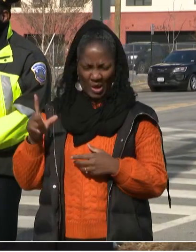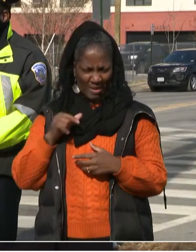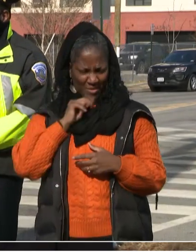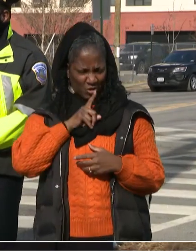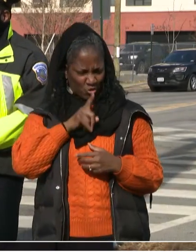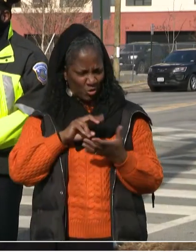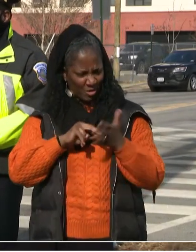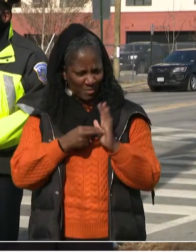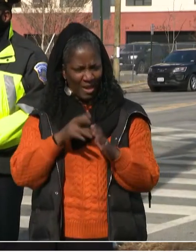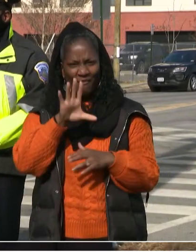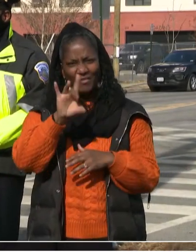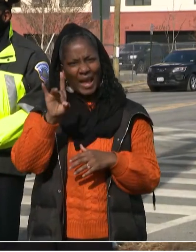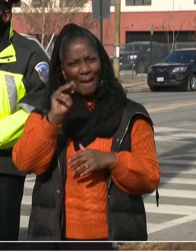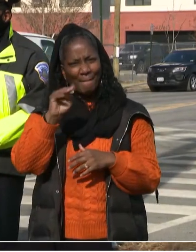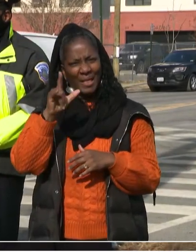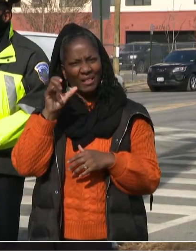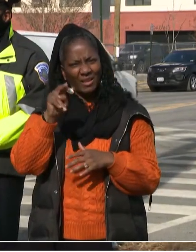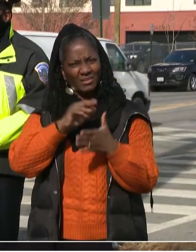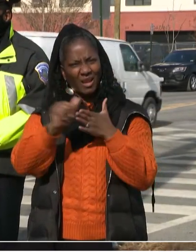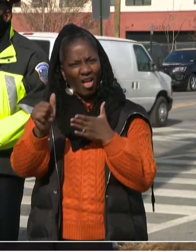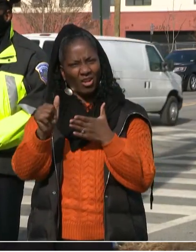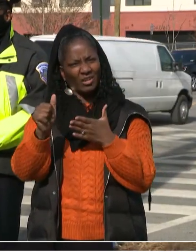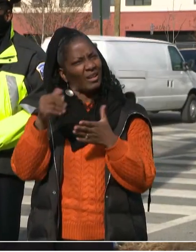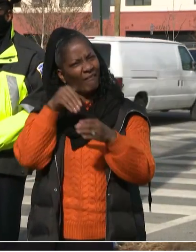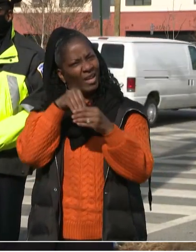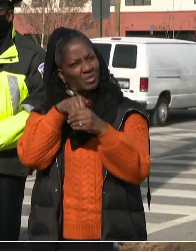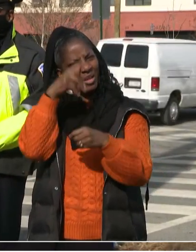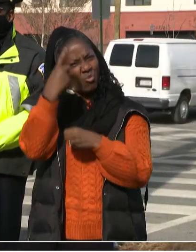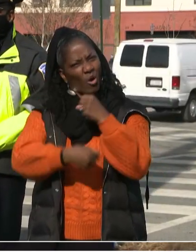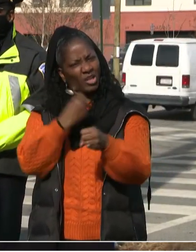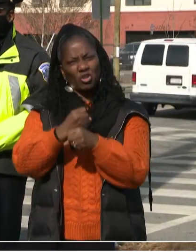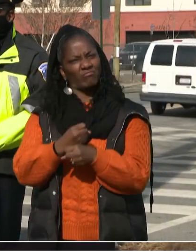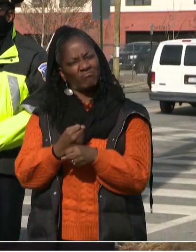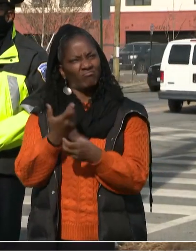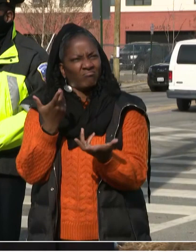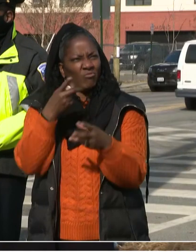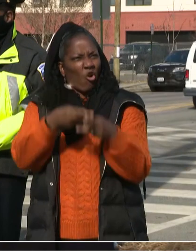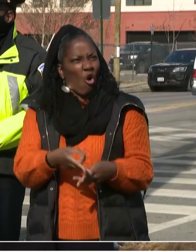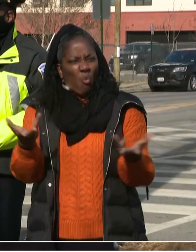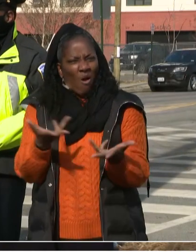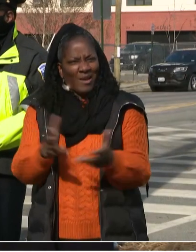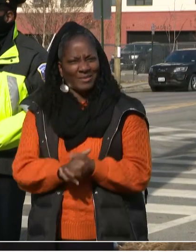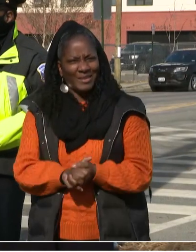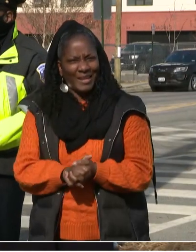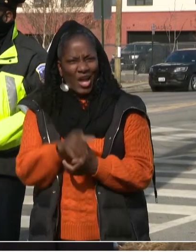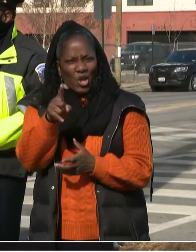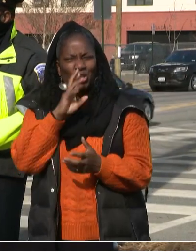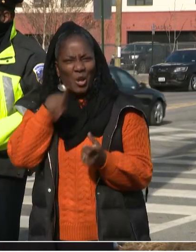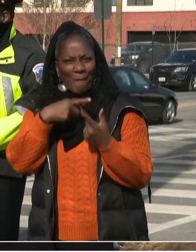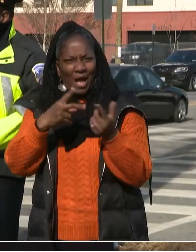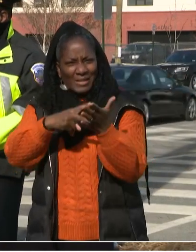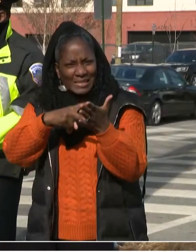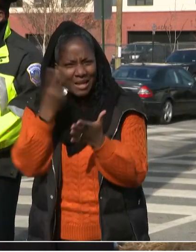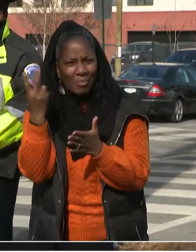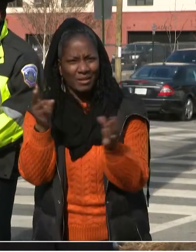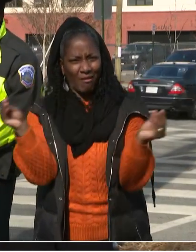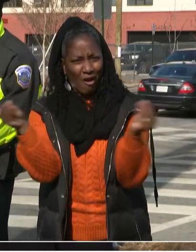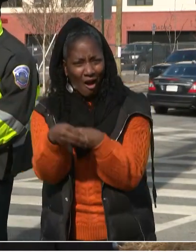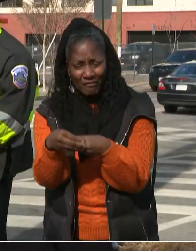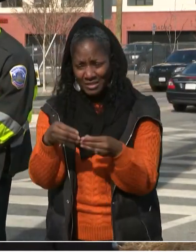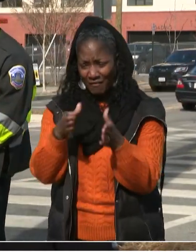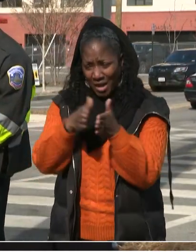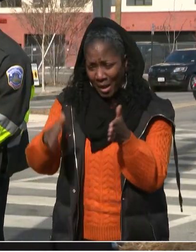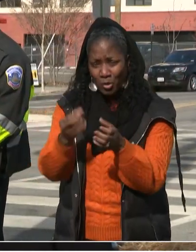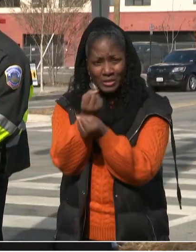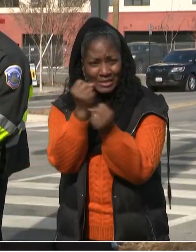call a $58 million investment in 1 year. I don't know what you call doubling the Office of Neighborhood